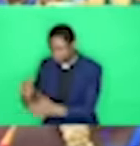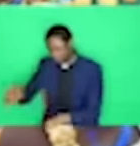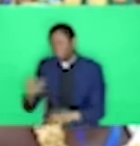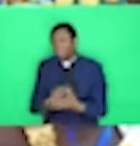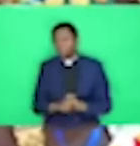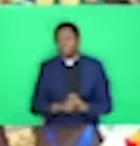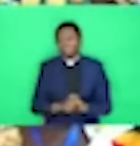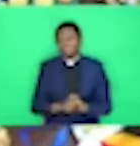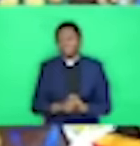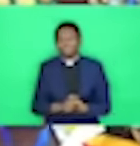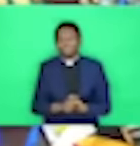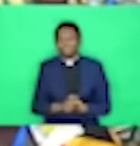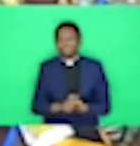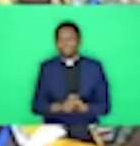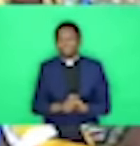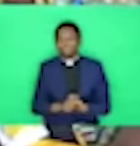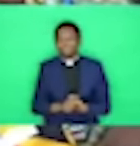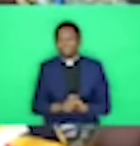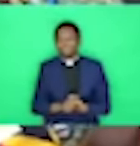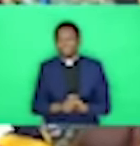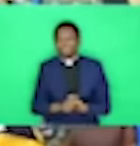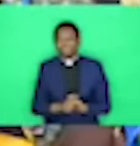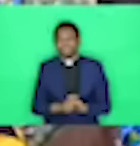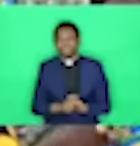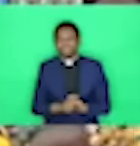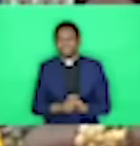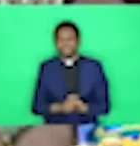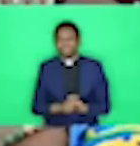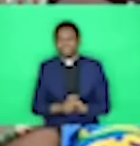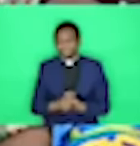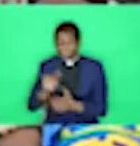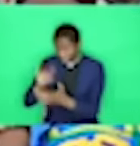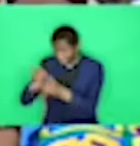that's so onya ne kwan no so nye